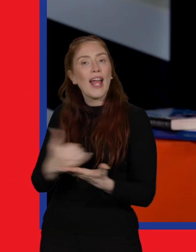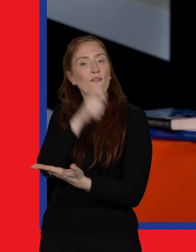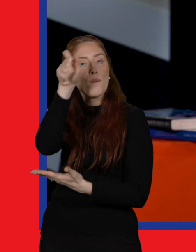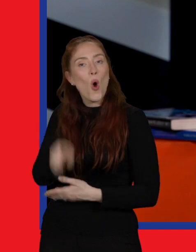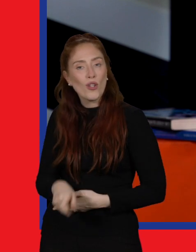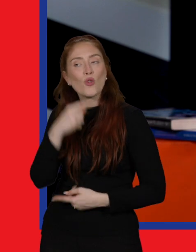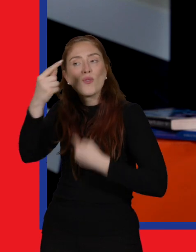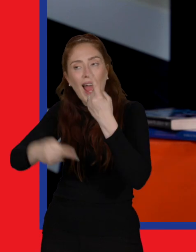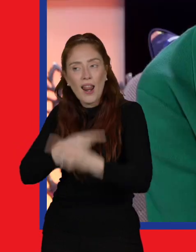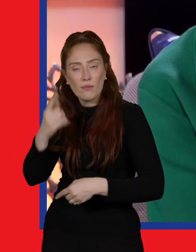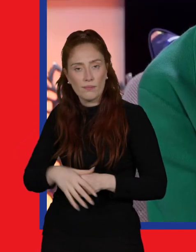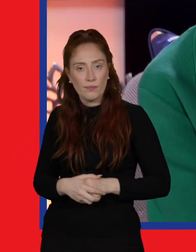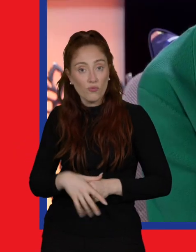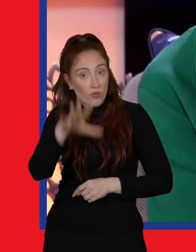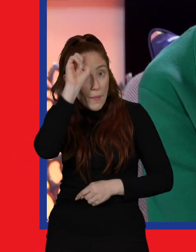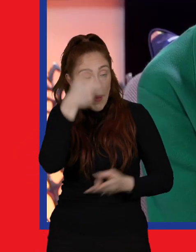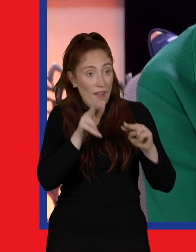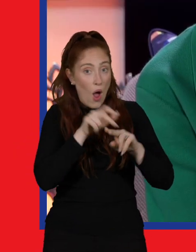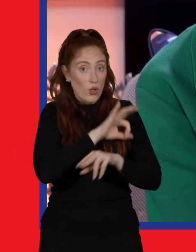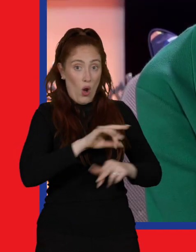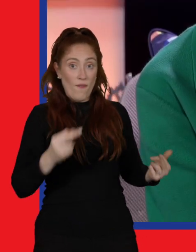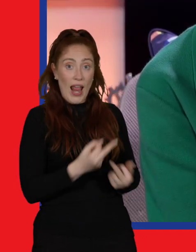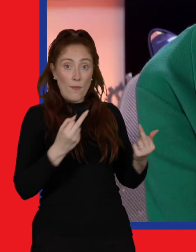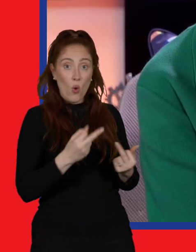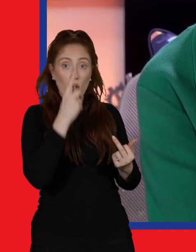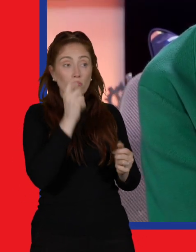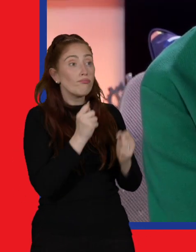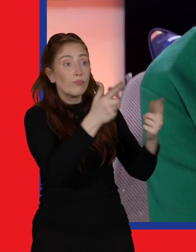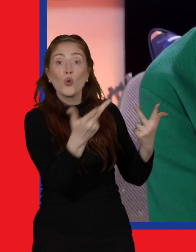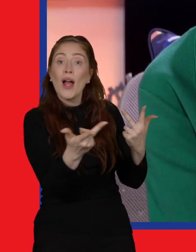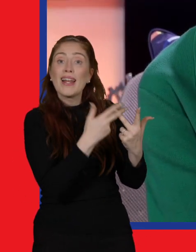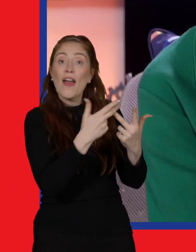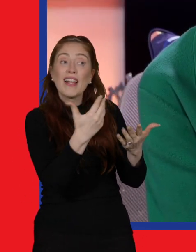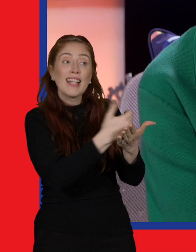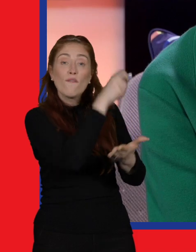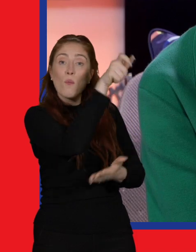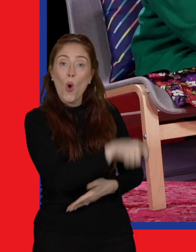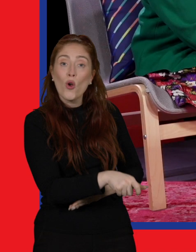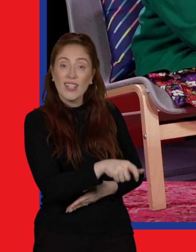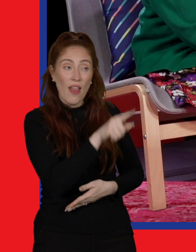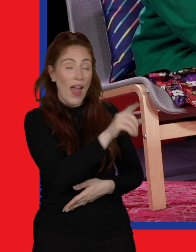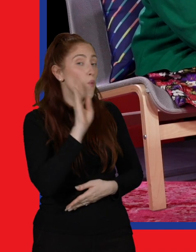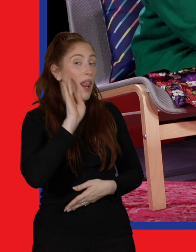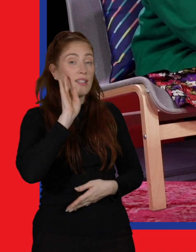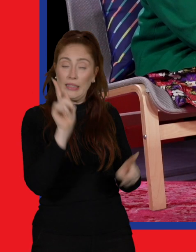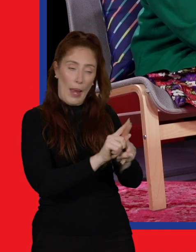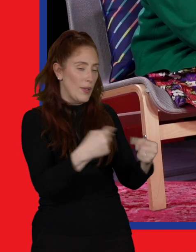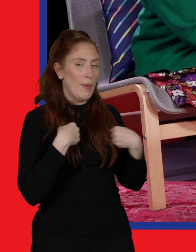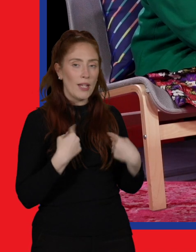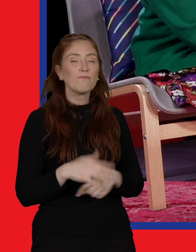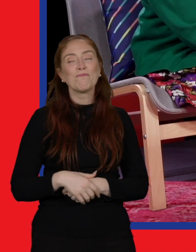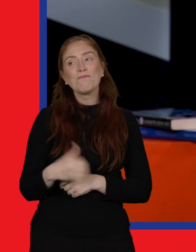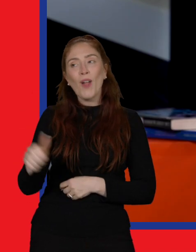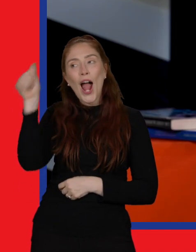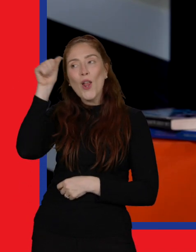adult and on my safety team. And you know, if I wasn't here, you can go to one of the other safety helpers. They will listen to you and help you